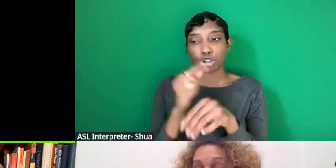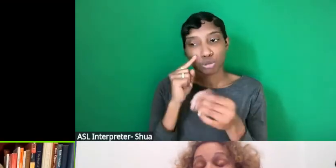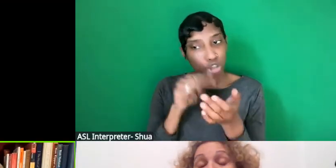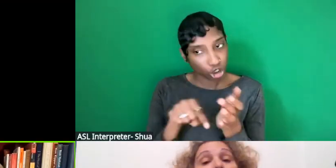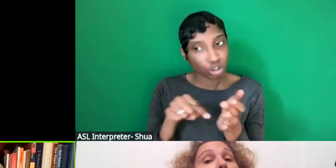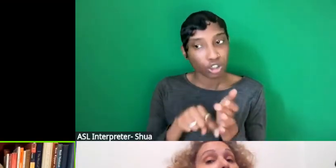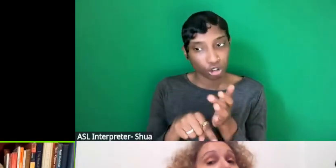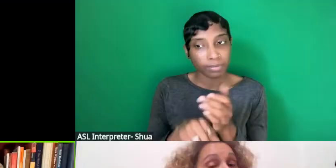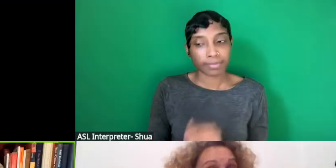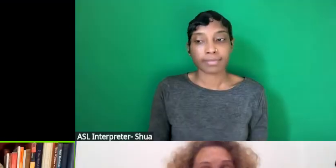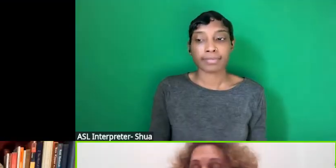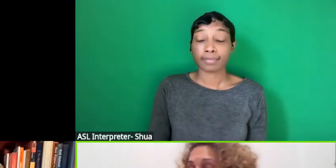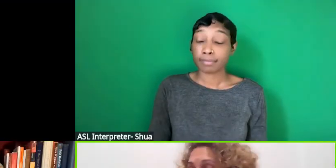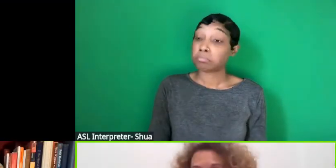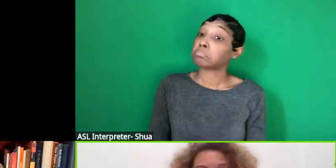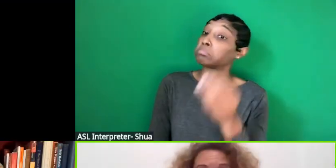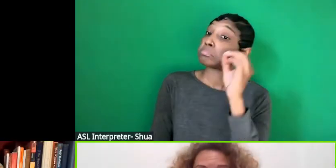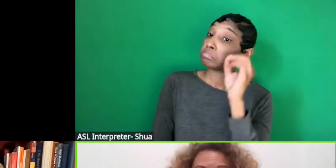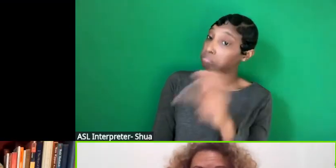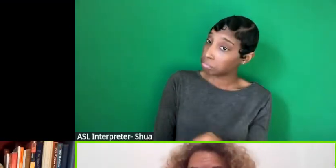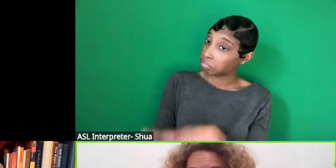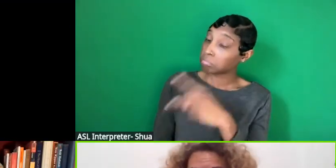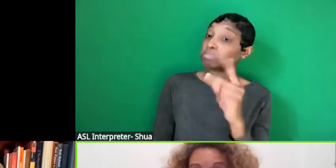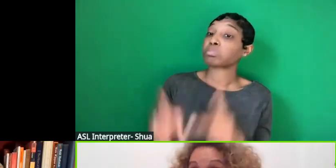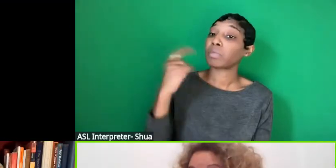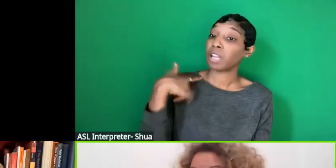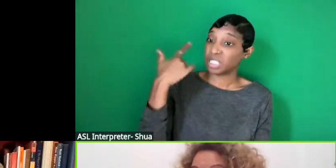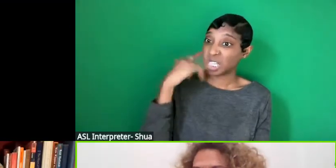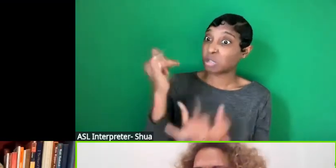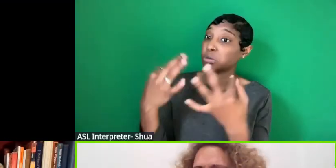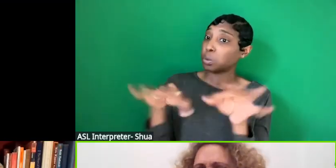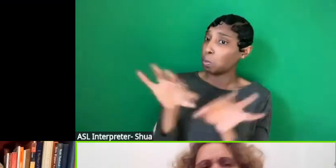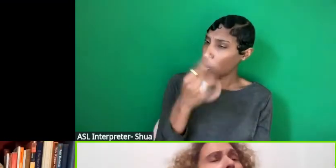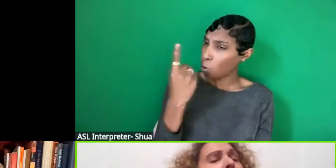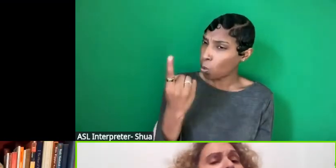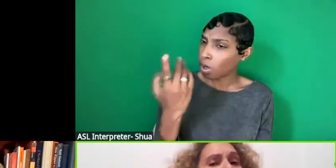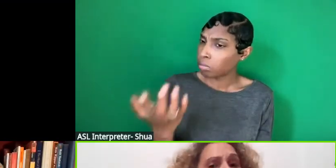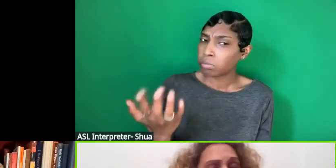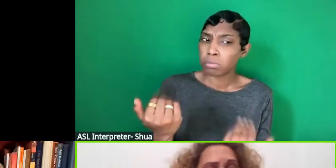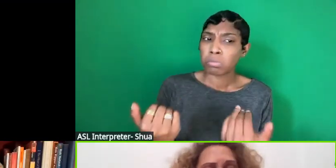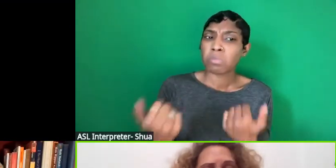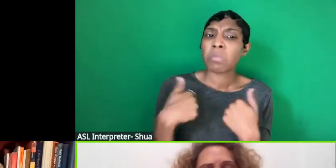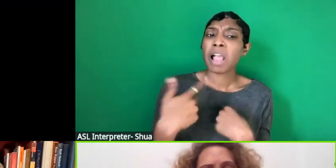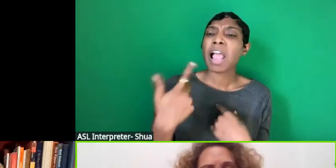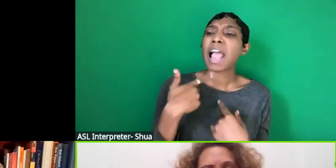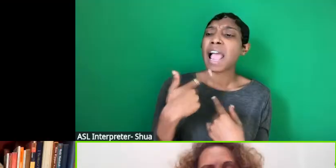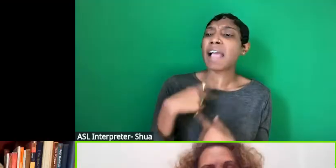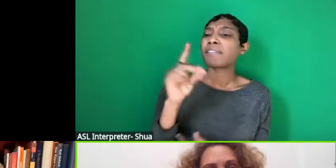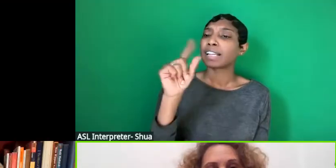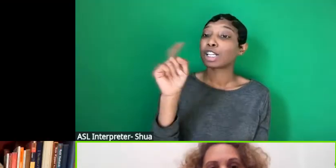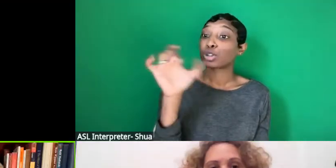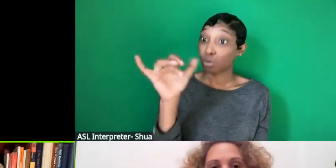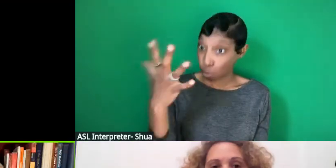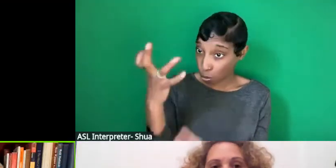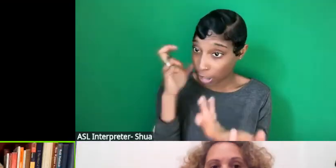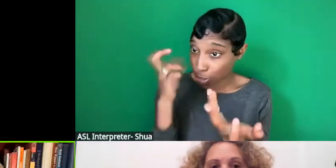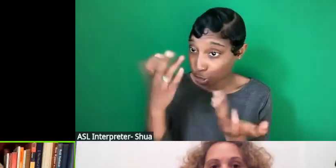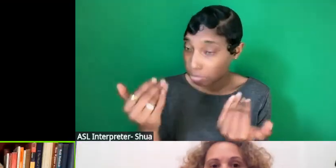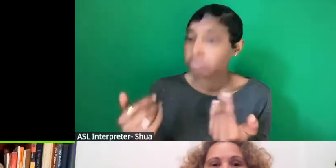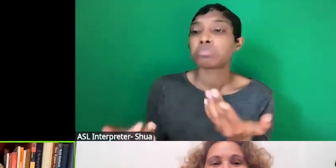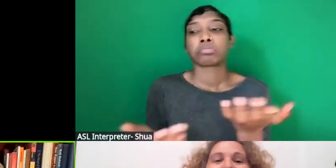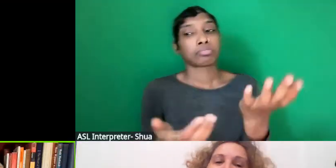research. Okay, that sounds like an important one then. Wait, I have a date for you too. Do you want to hear it? Sure, of